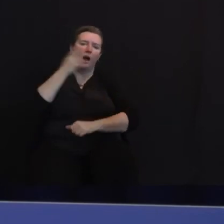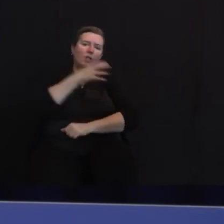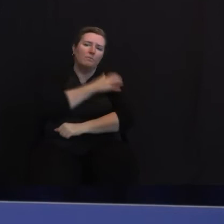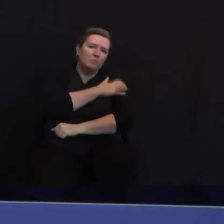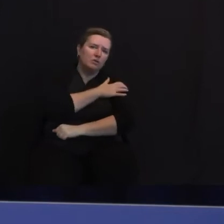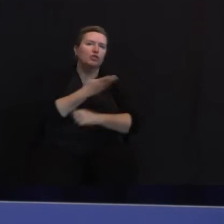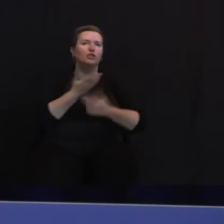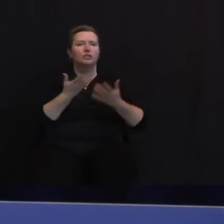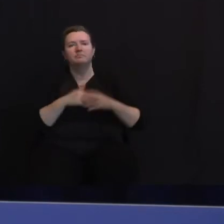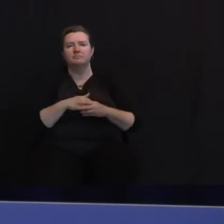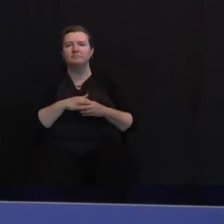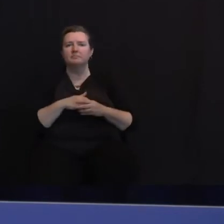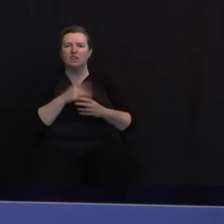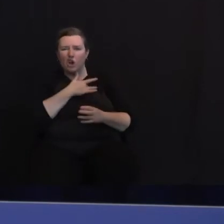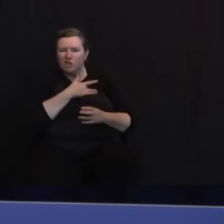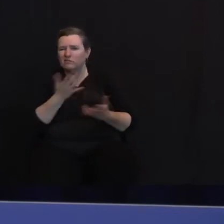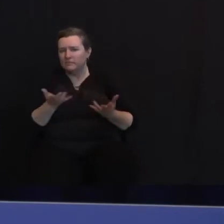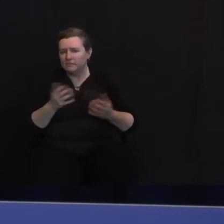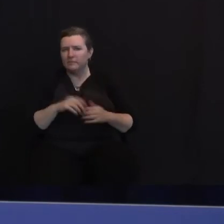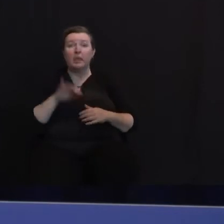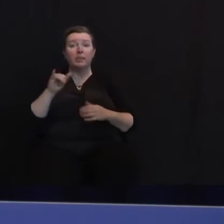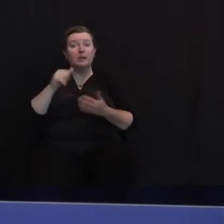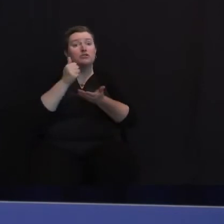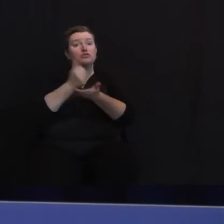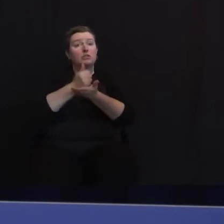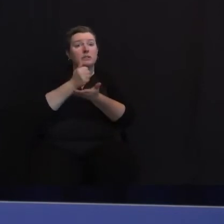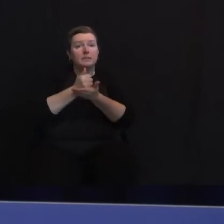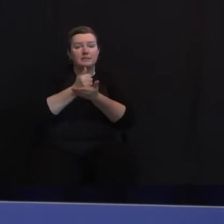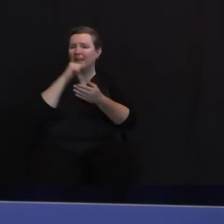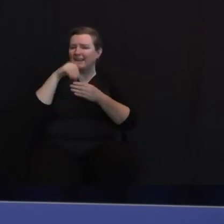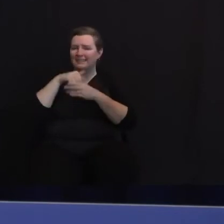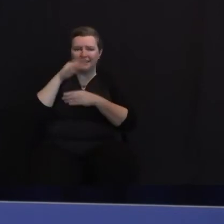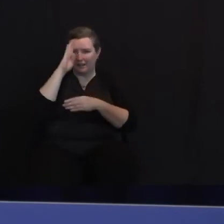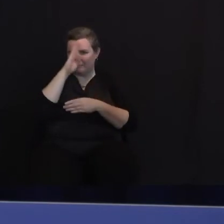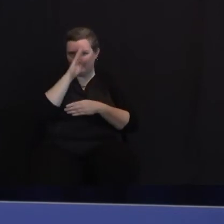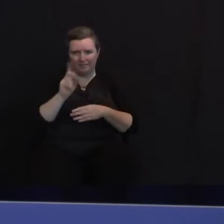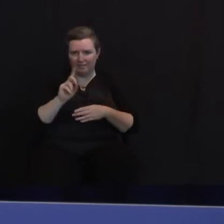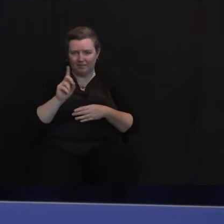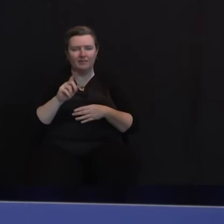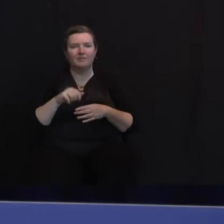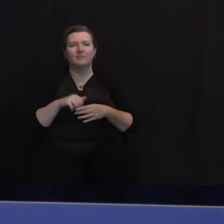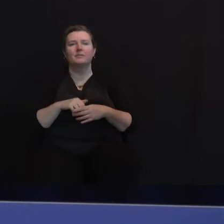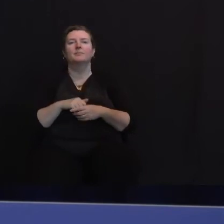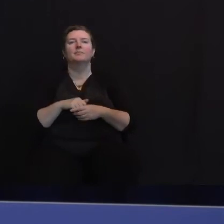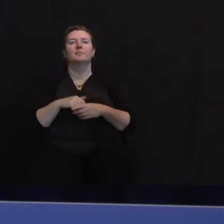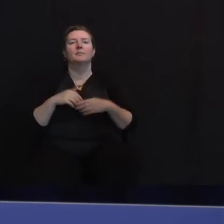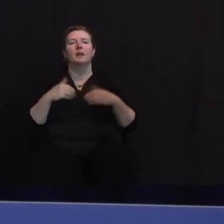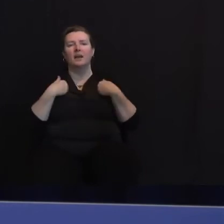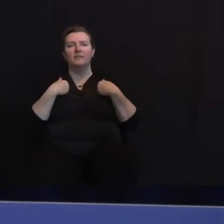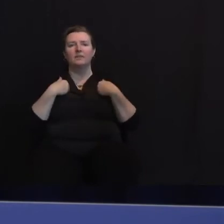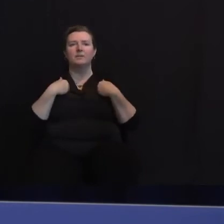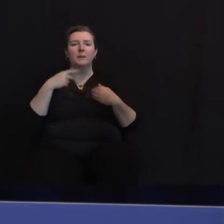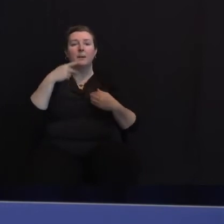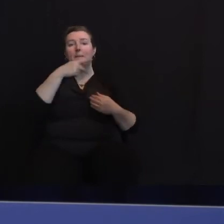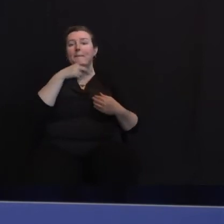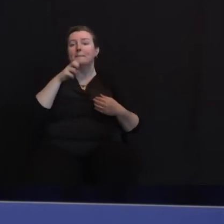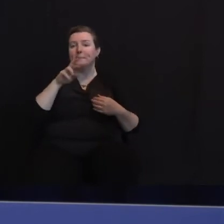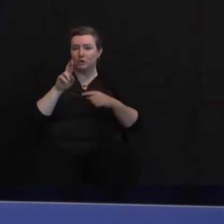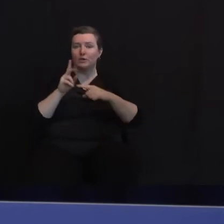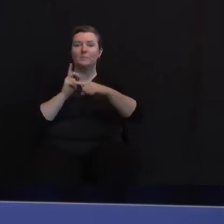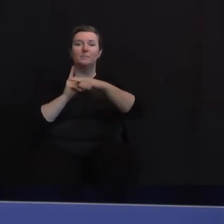is for individuals who are not hospitalized and who have been diagnosed positive by a PCR test.